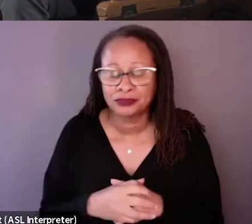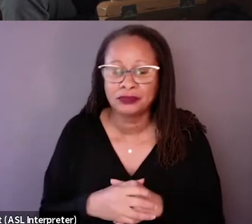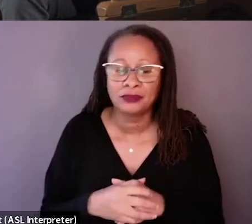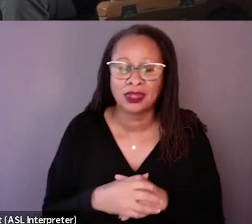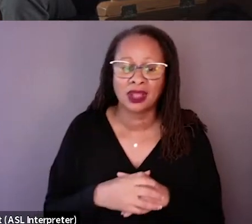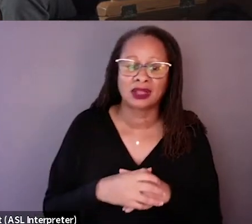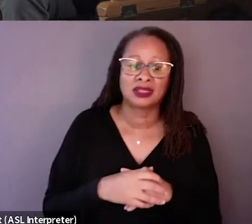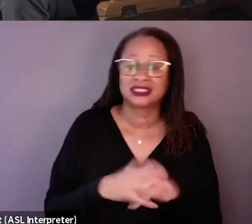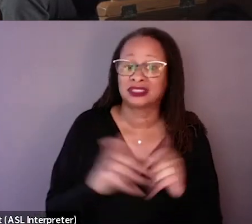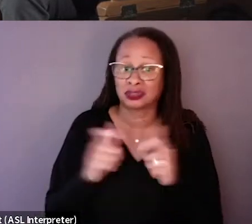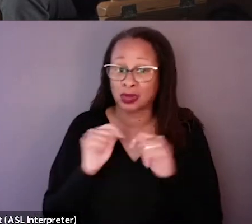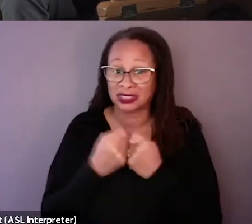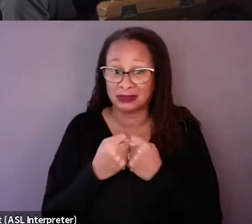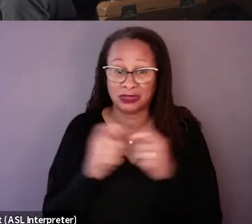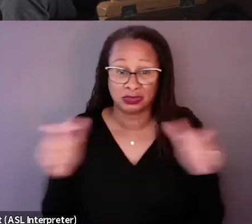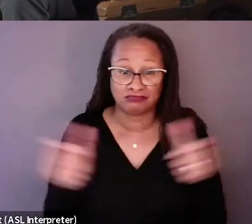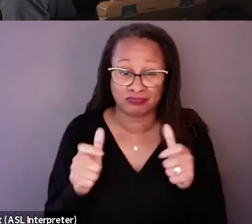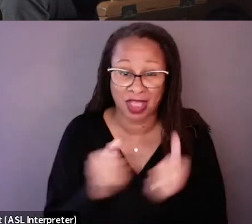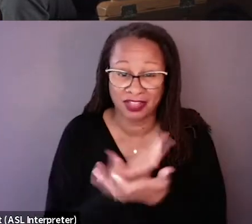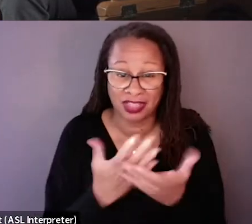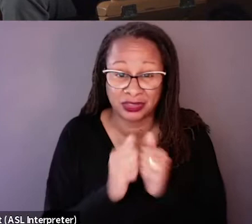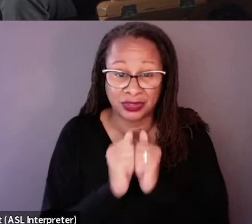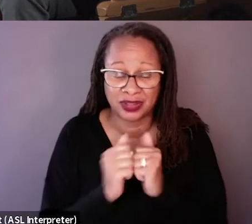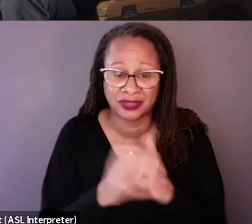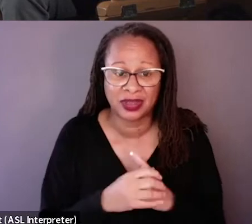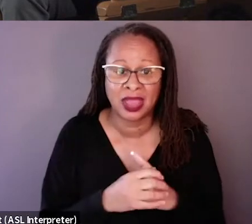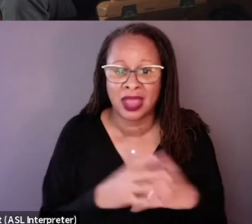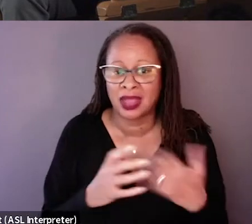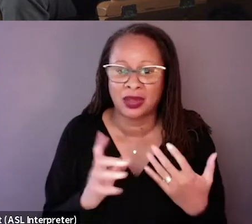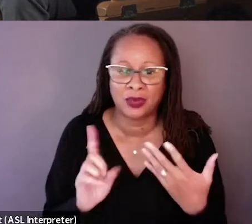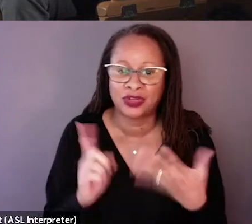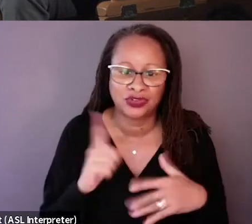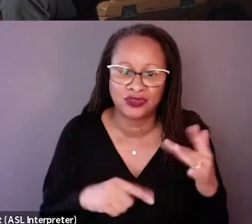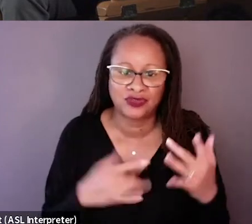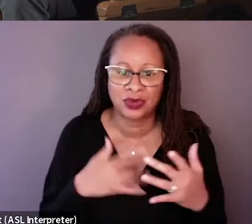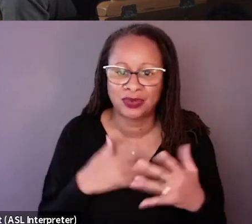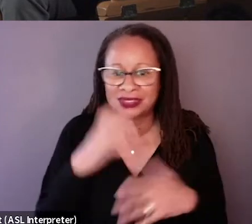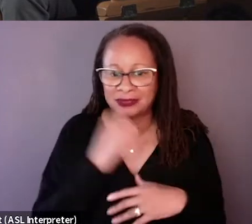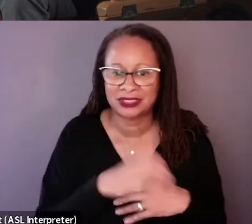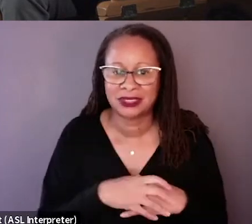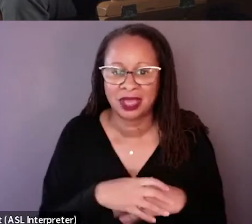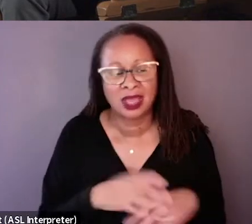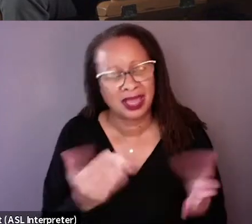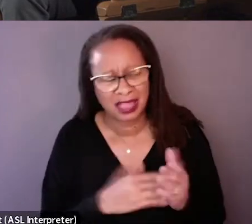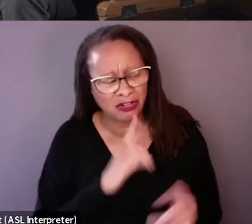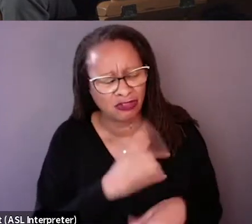together, coming up with where you needed to step in and say what they hadn't had a chance to say? That's a really good